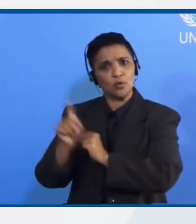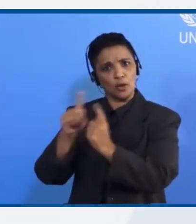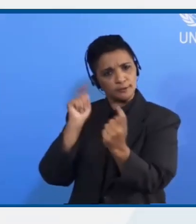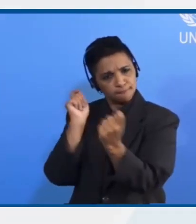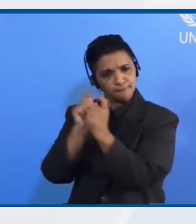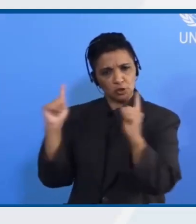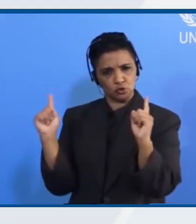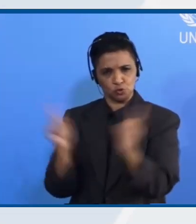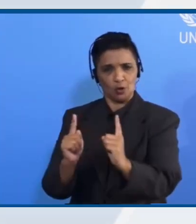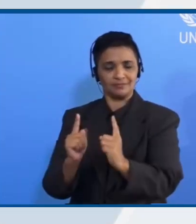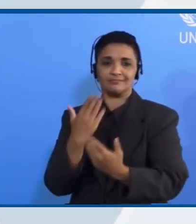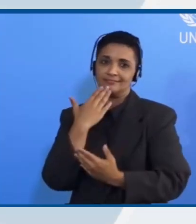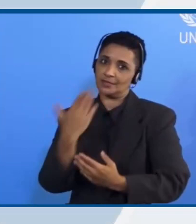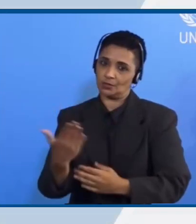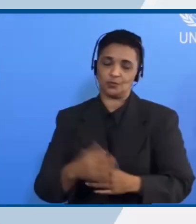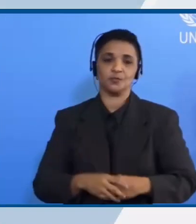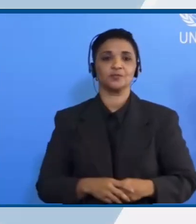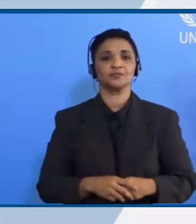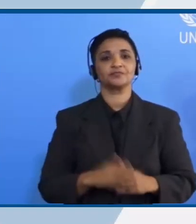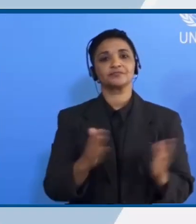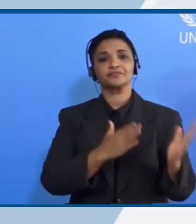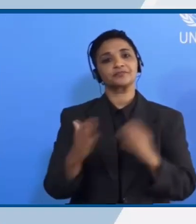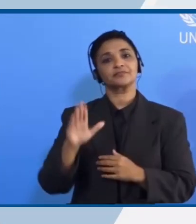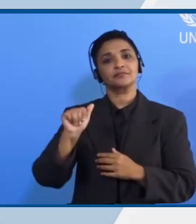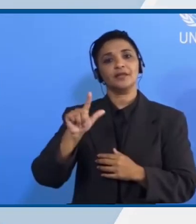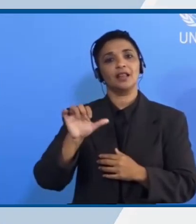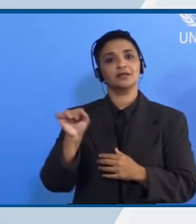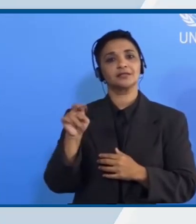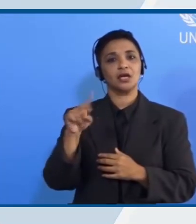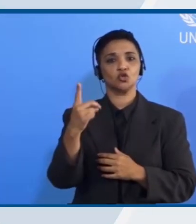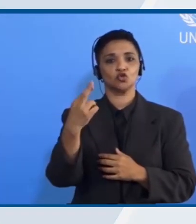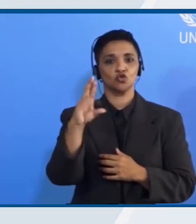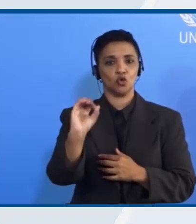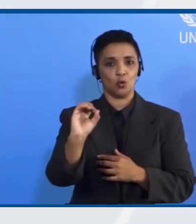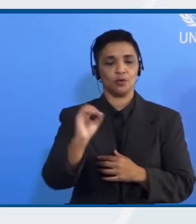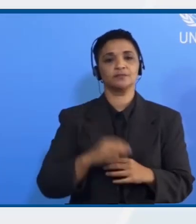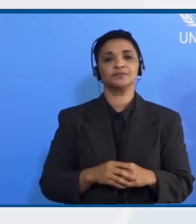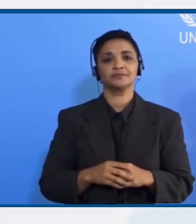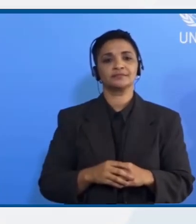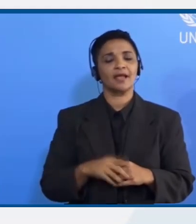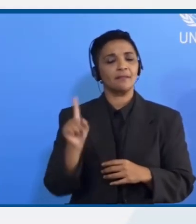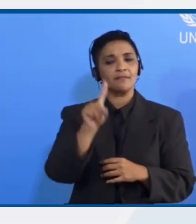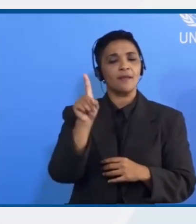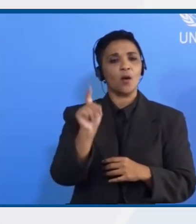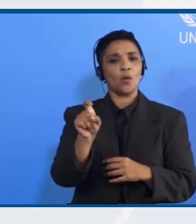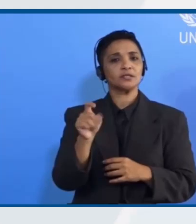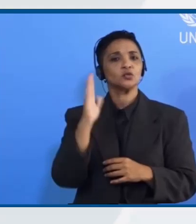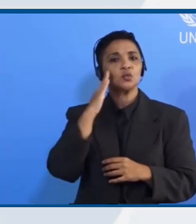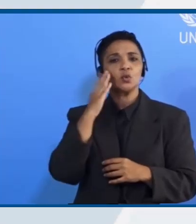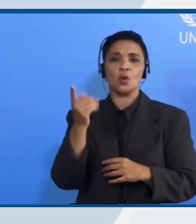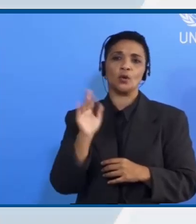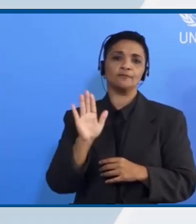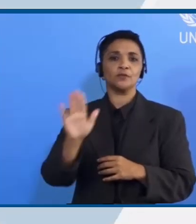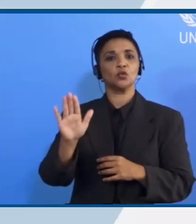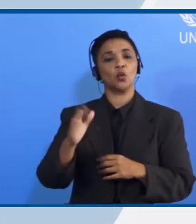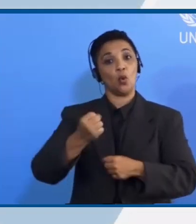this interpretation support. Thank you so very much. Alessandro, so the question for you and Potenza was very much about any rural dimension, isn't